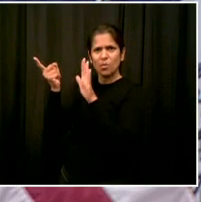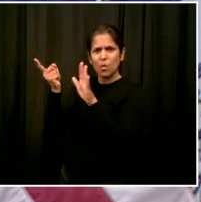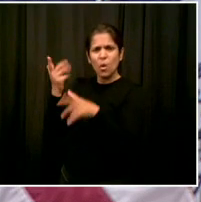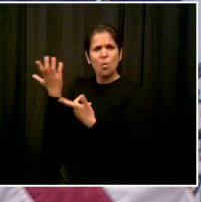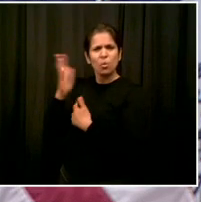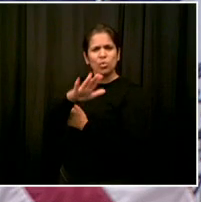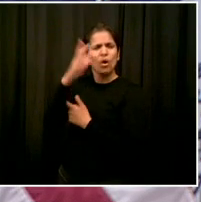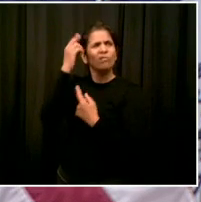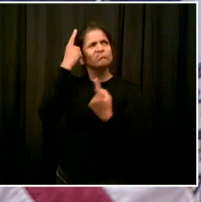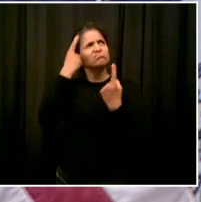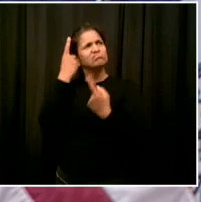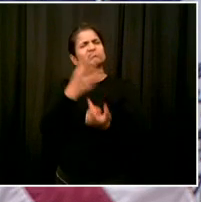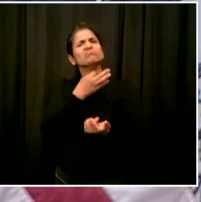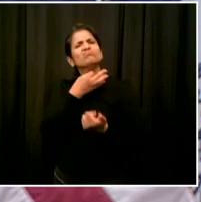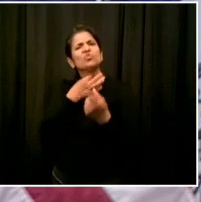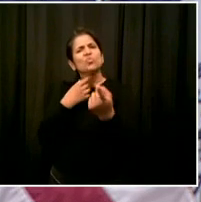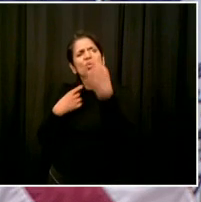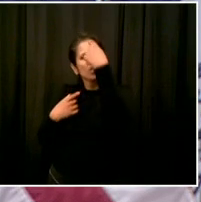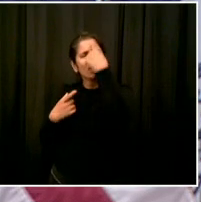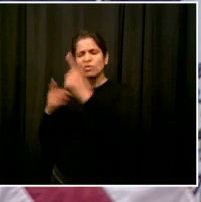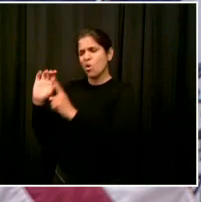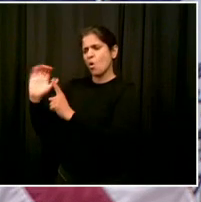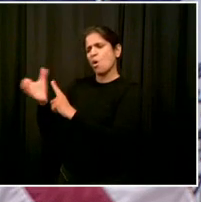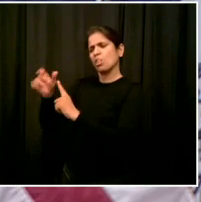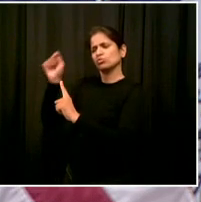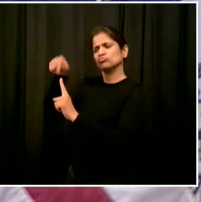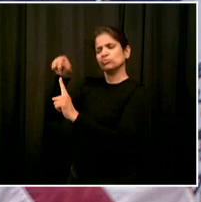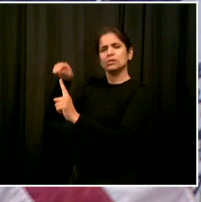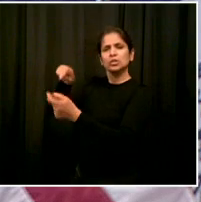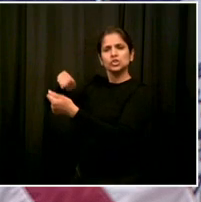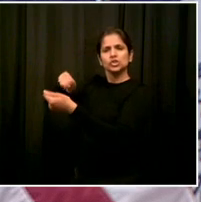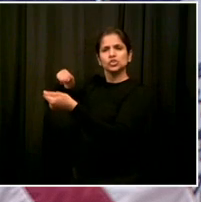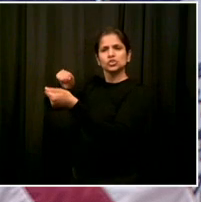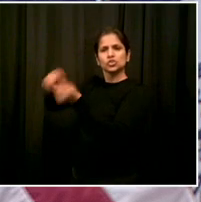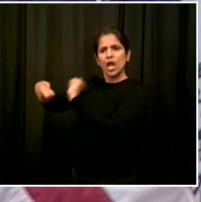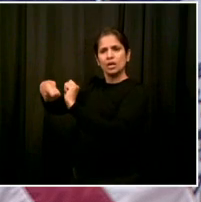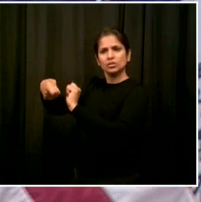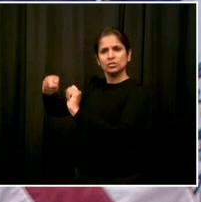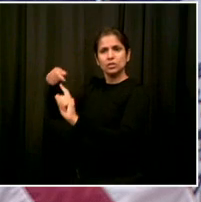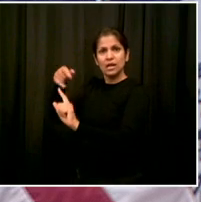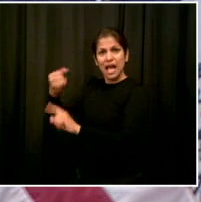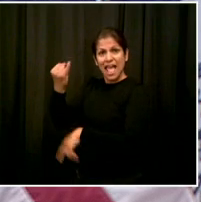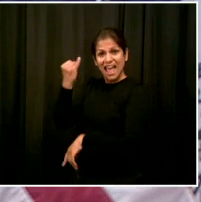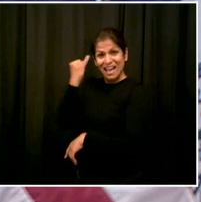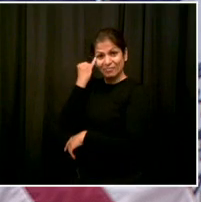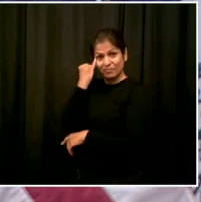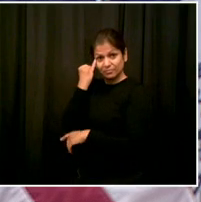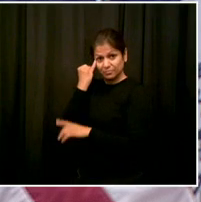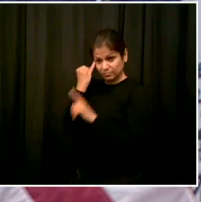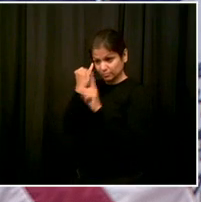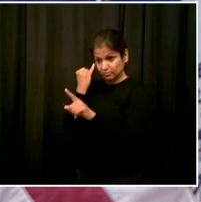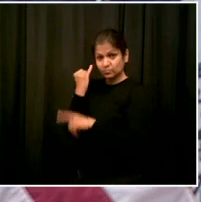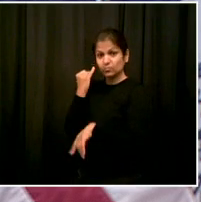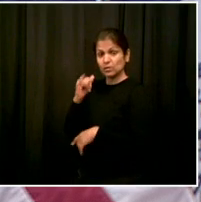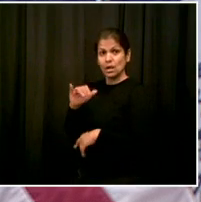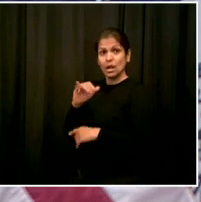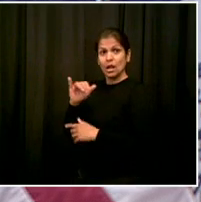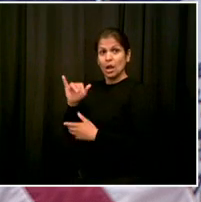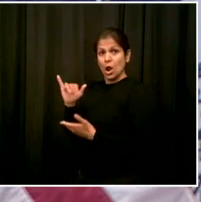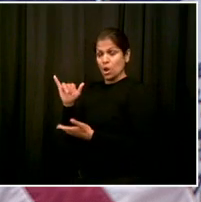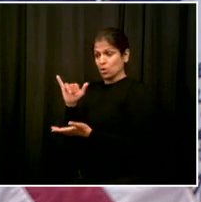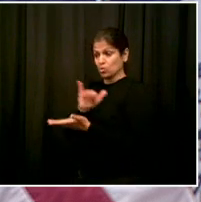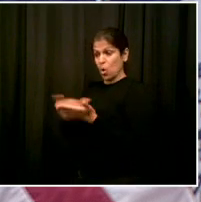ignores or perhaps even rewards misconduct on behalf of police officers still exist at the NYPD? And what are